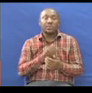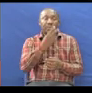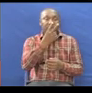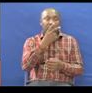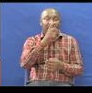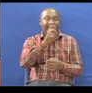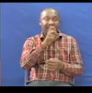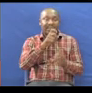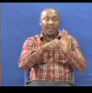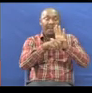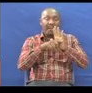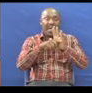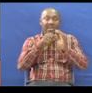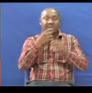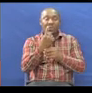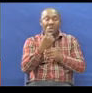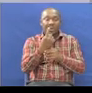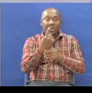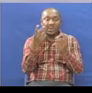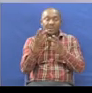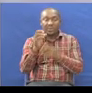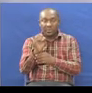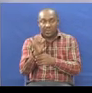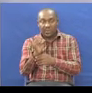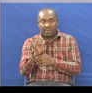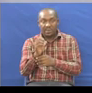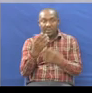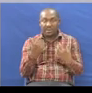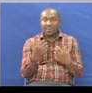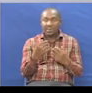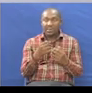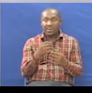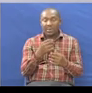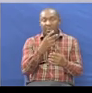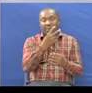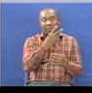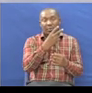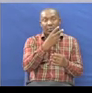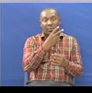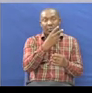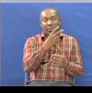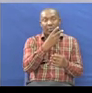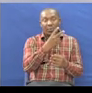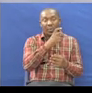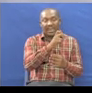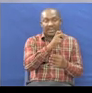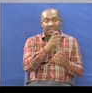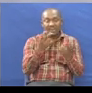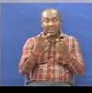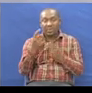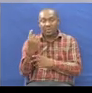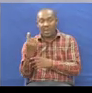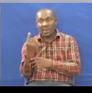is equal to 0, of which it will give us 2x is equal to 1. Upon dividing by 2 throughout, you will have x